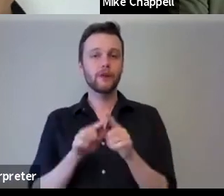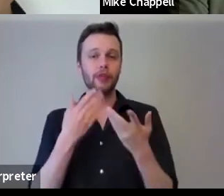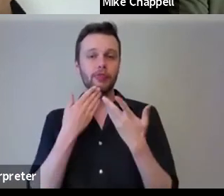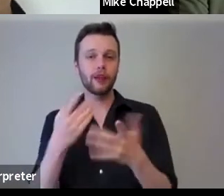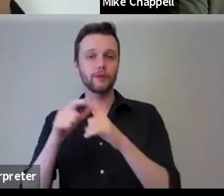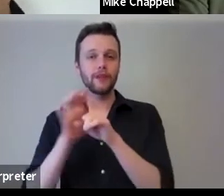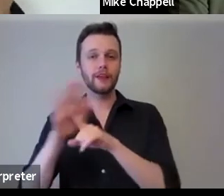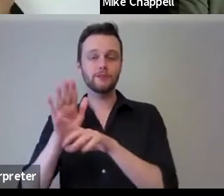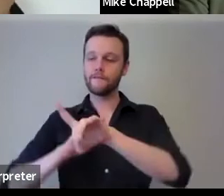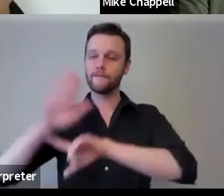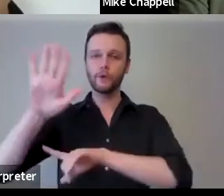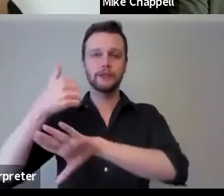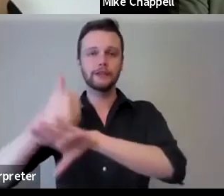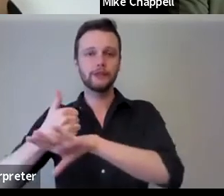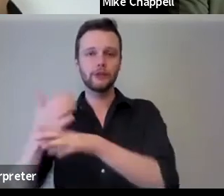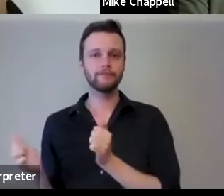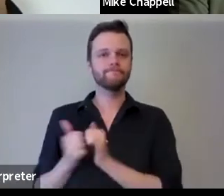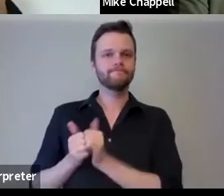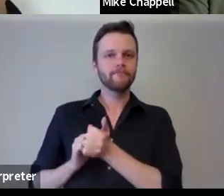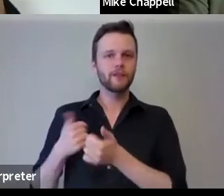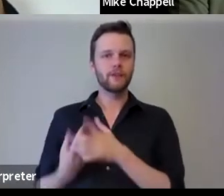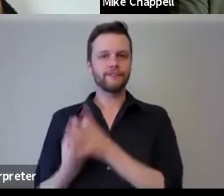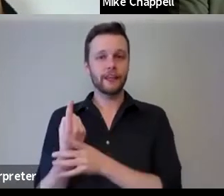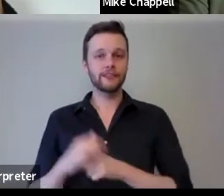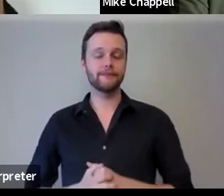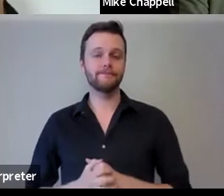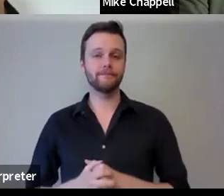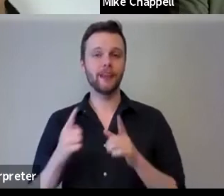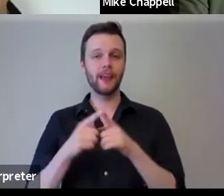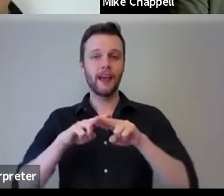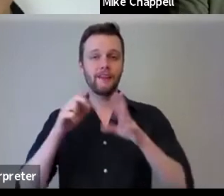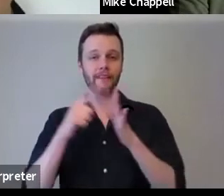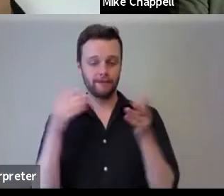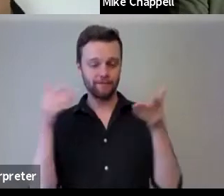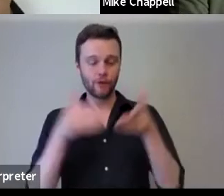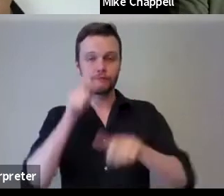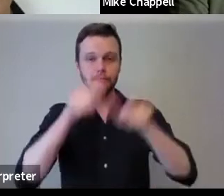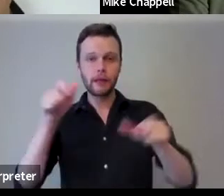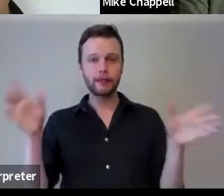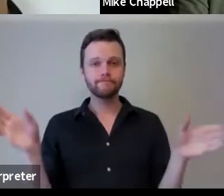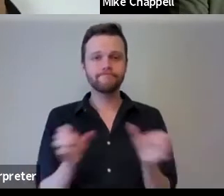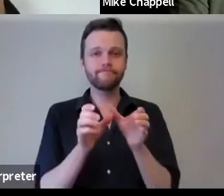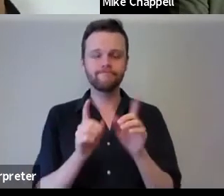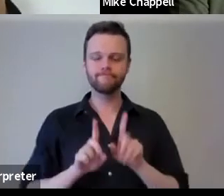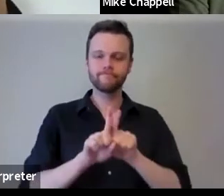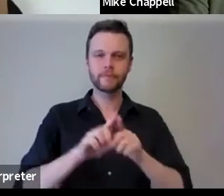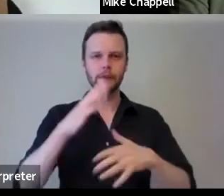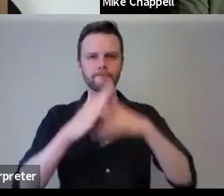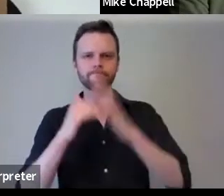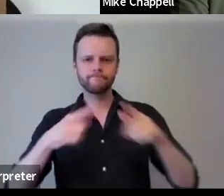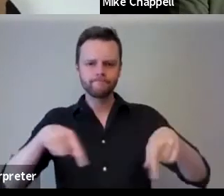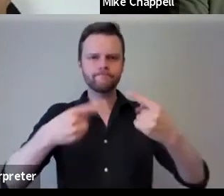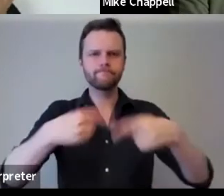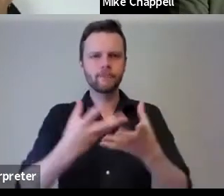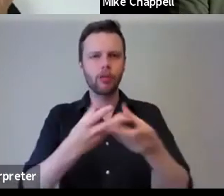Futures Institute, who are our partners for this event. EFI is all about bringing people together to solve global challenges and build a sustainable